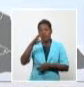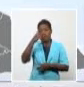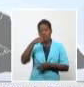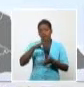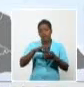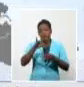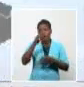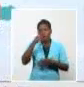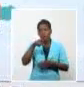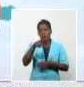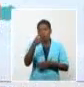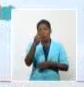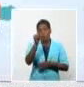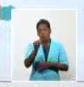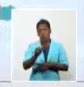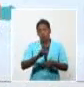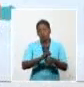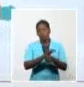Of the